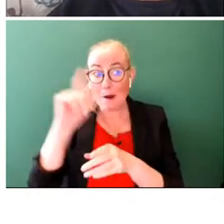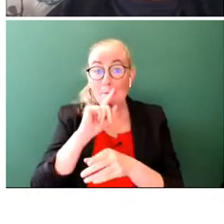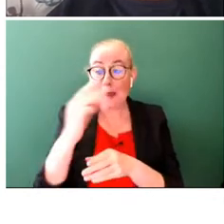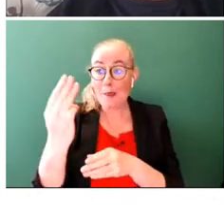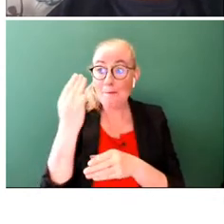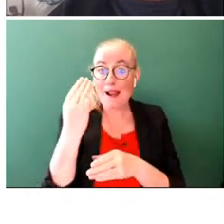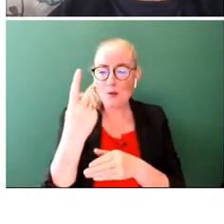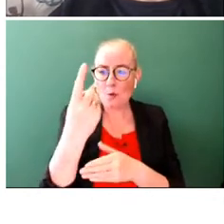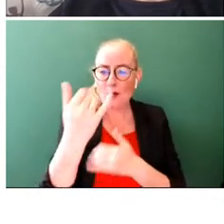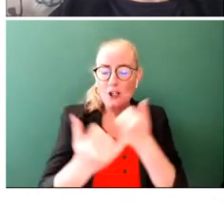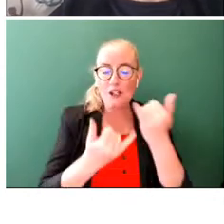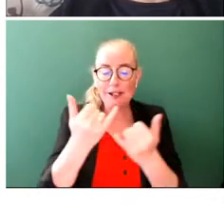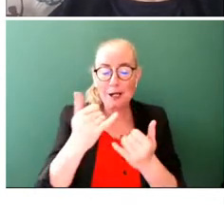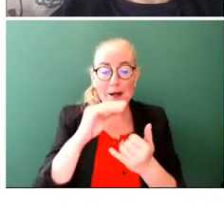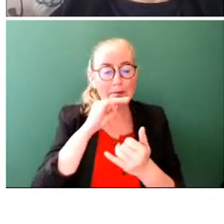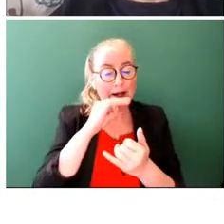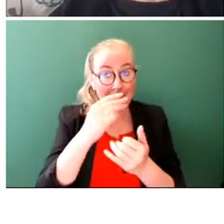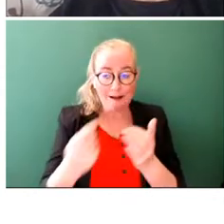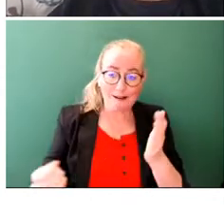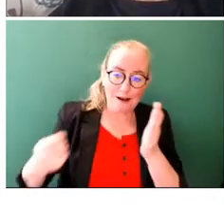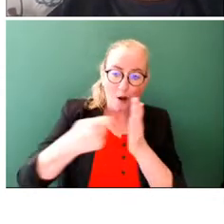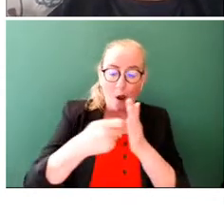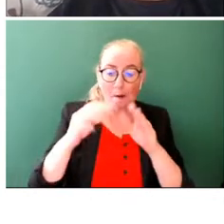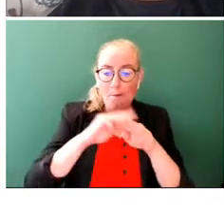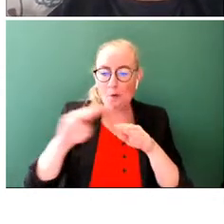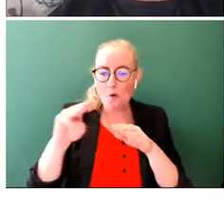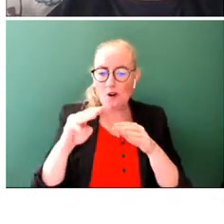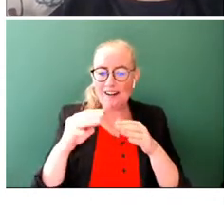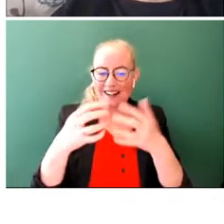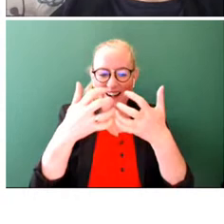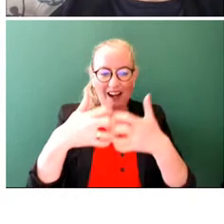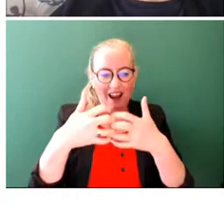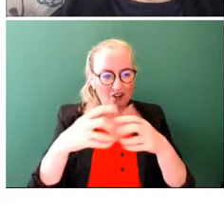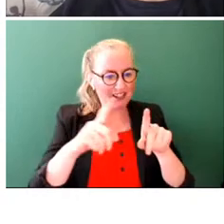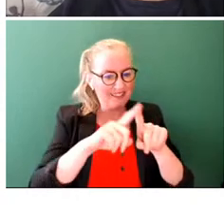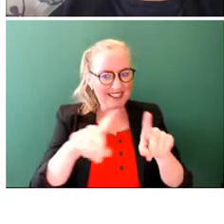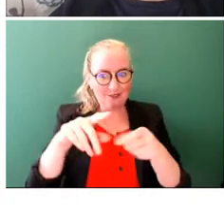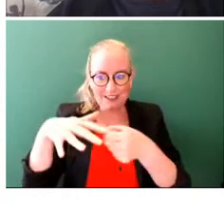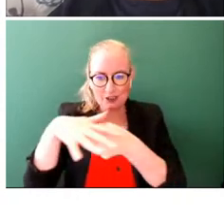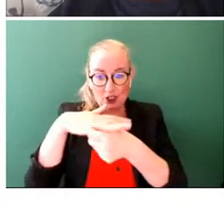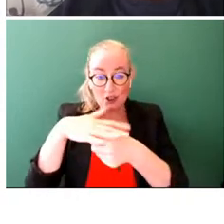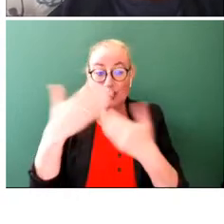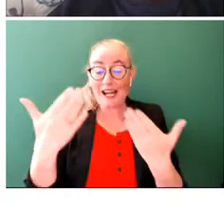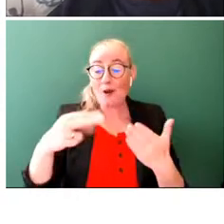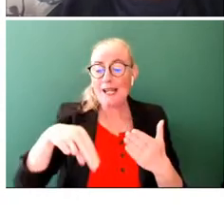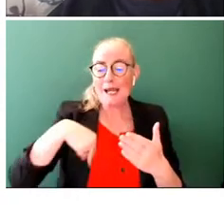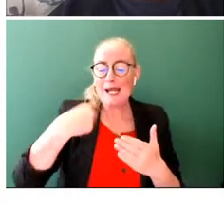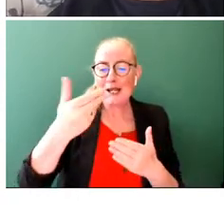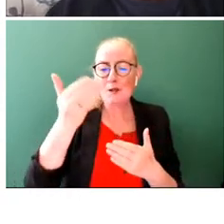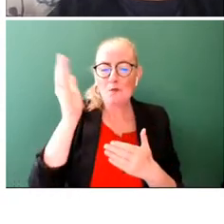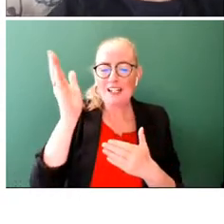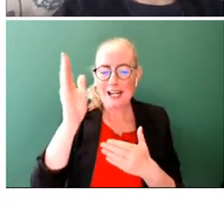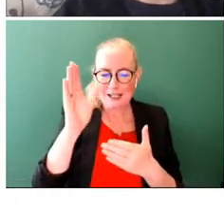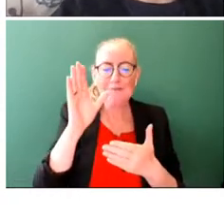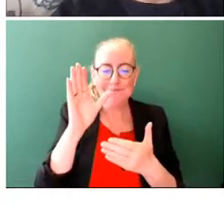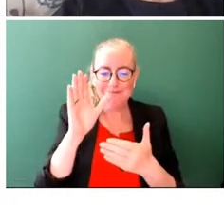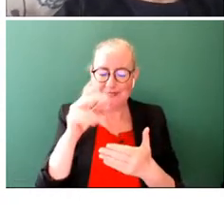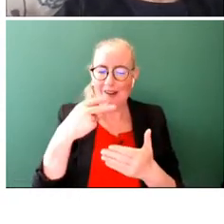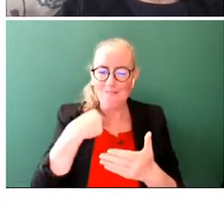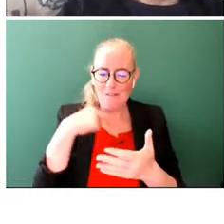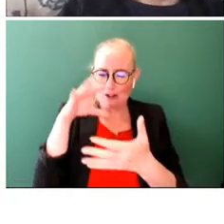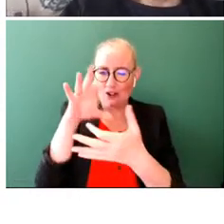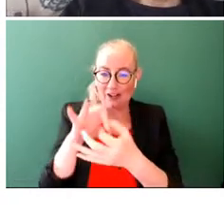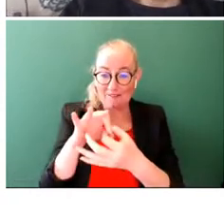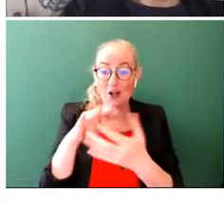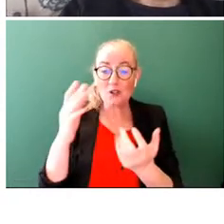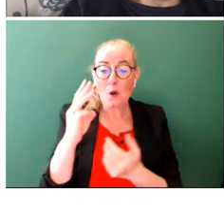definitely accelerated the use of technologies in all sorts of settings. So this next presentation is particularly relevant. Professor